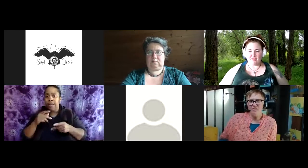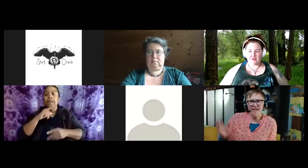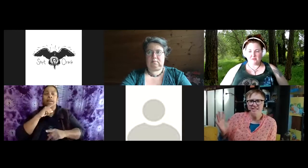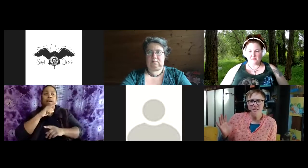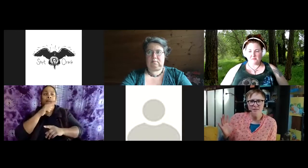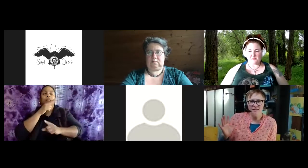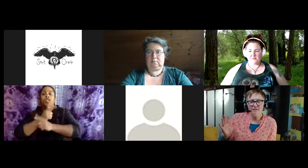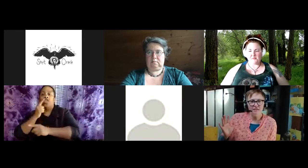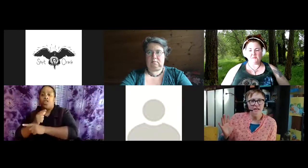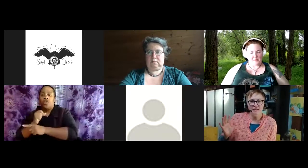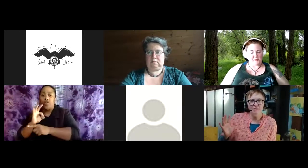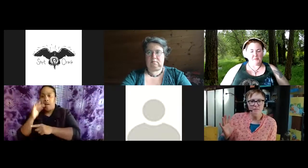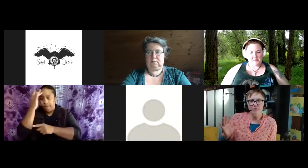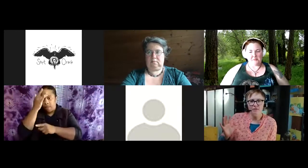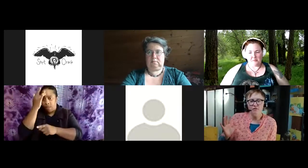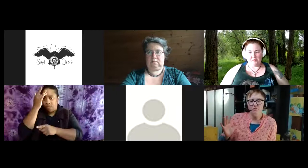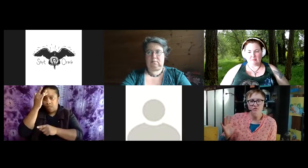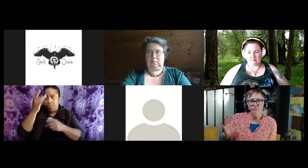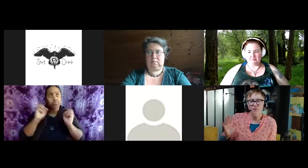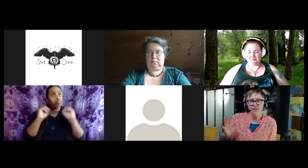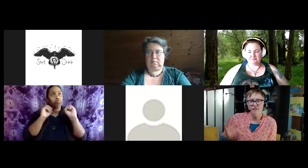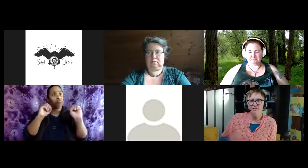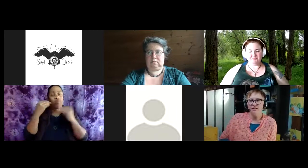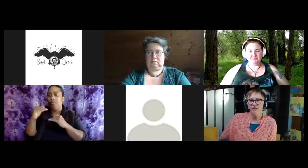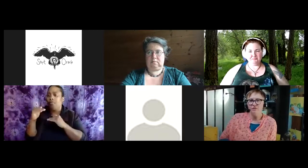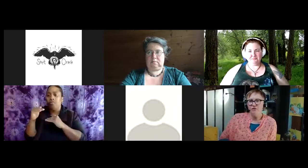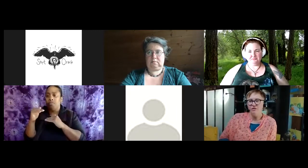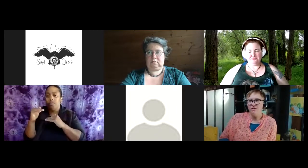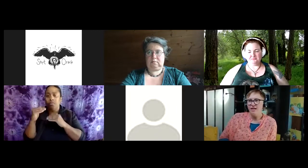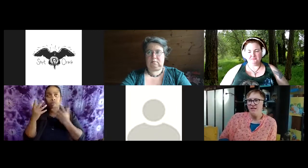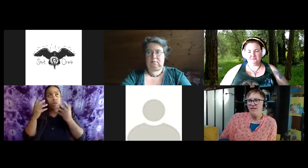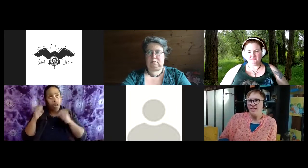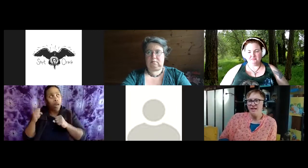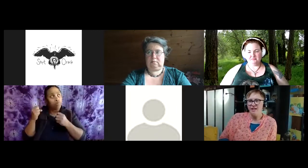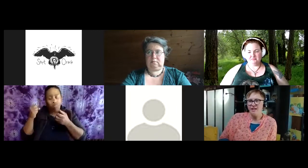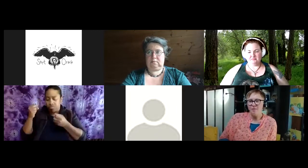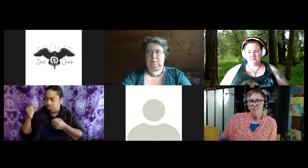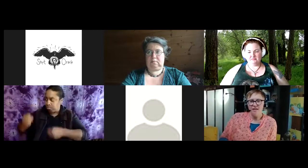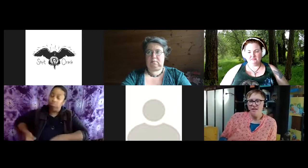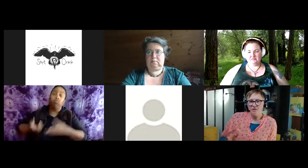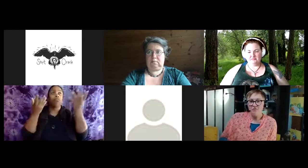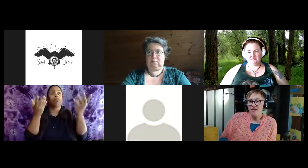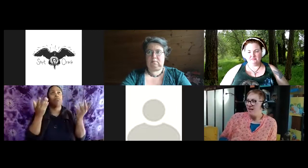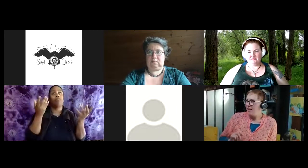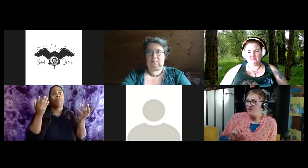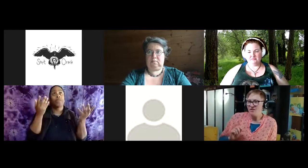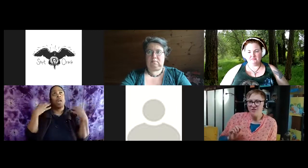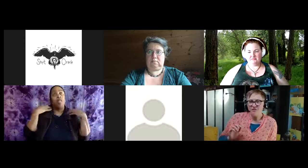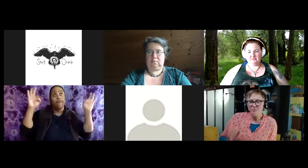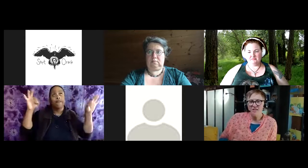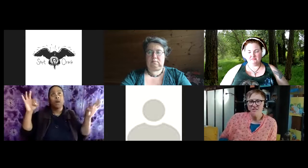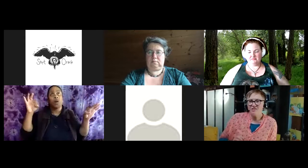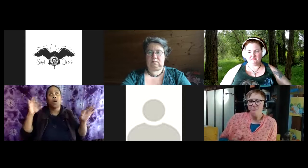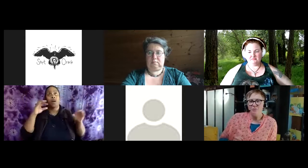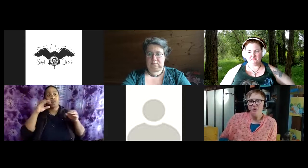the sky's the limit. The sky's the limit. You know, you just put it out there, and you know that the fae,